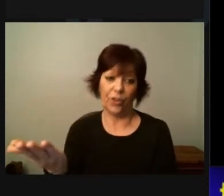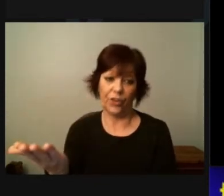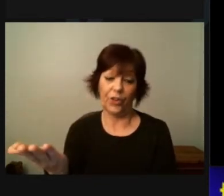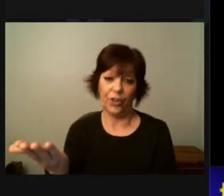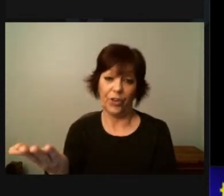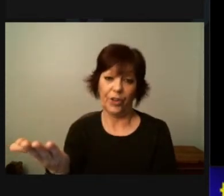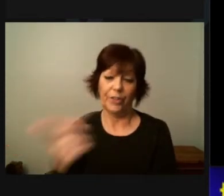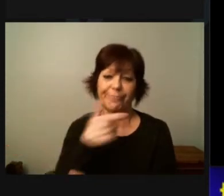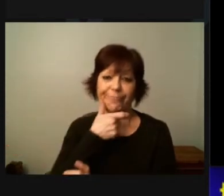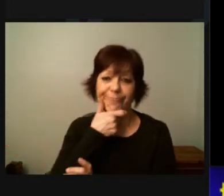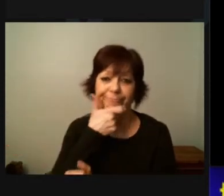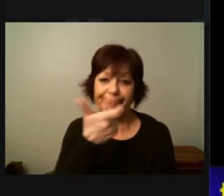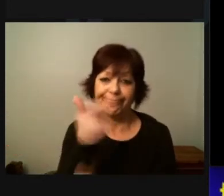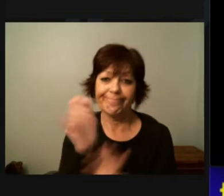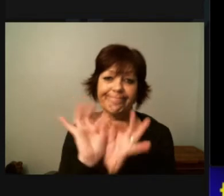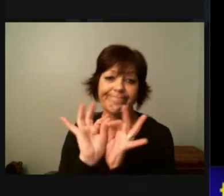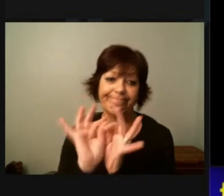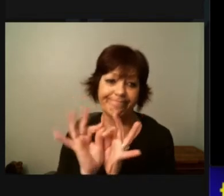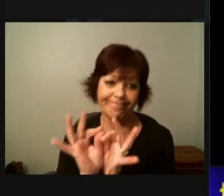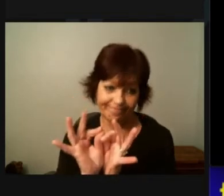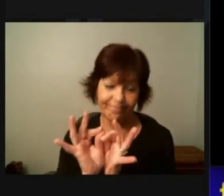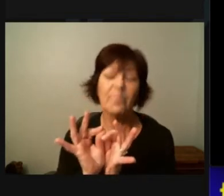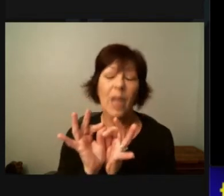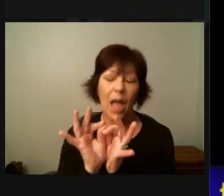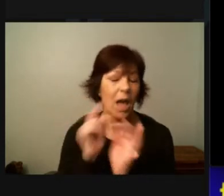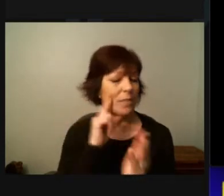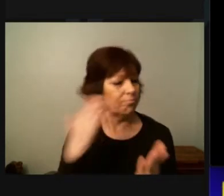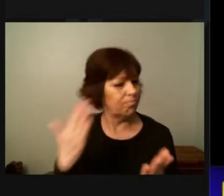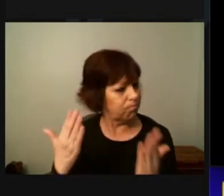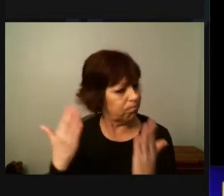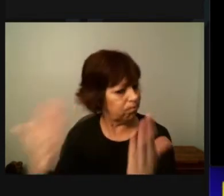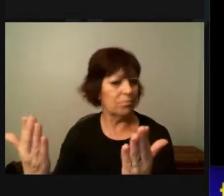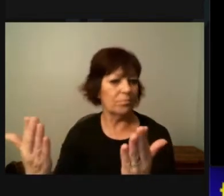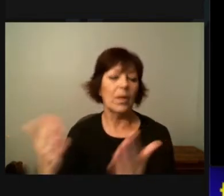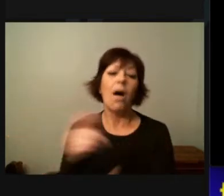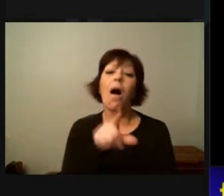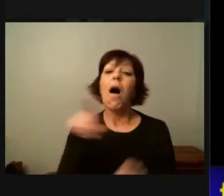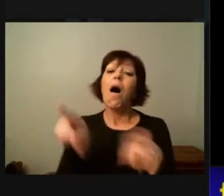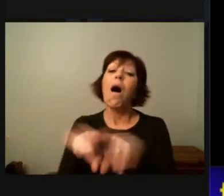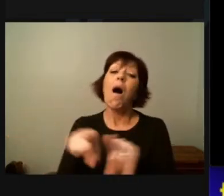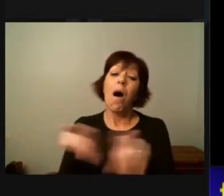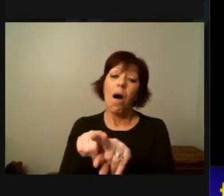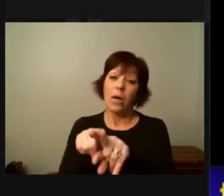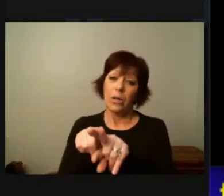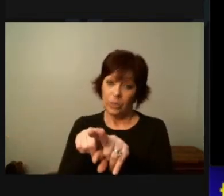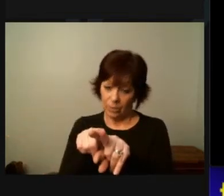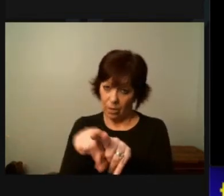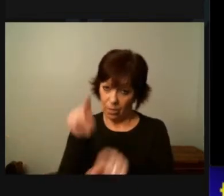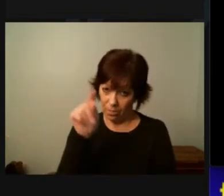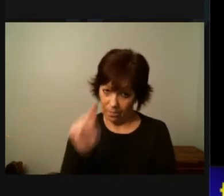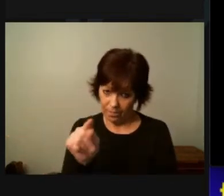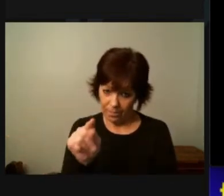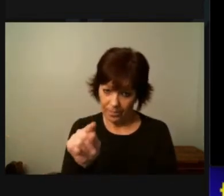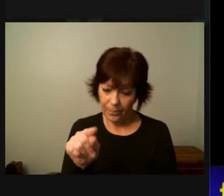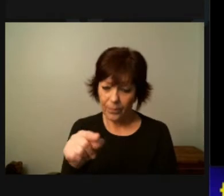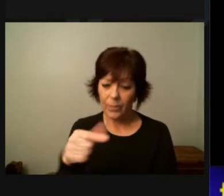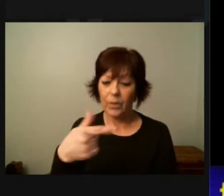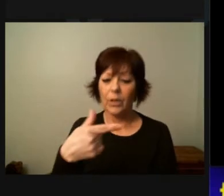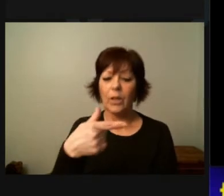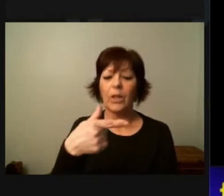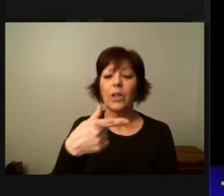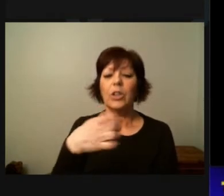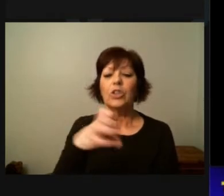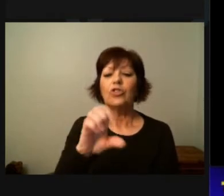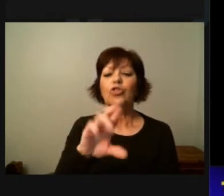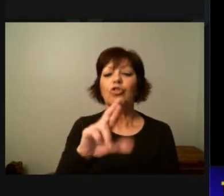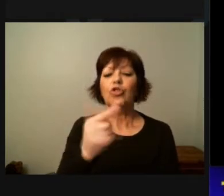I strongly recommend. I could also recommend to you that Georgia Tech